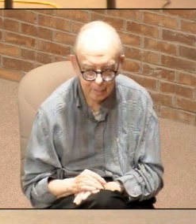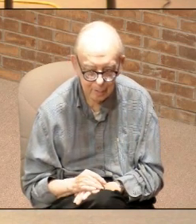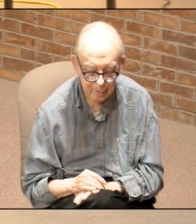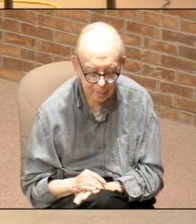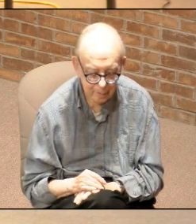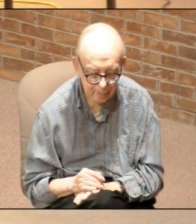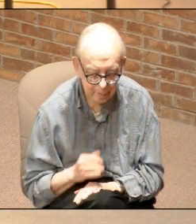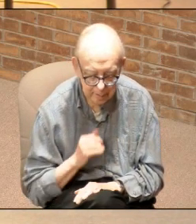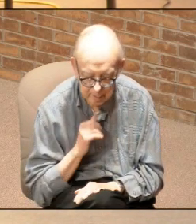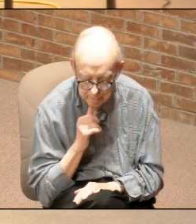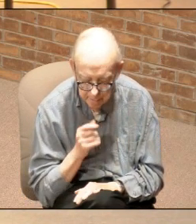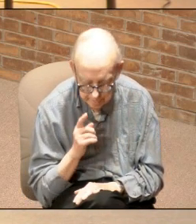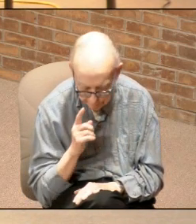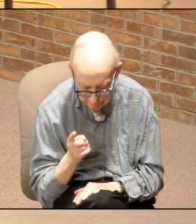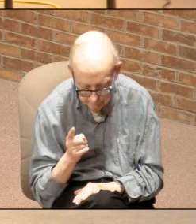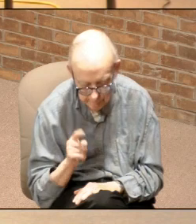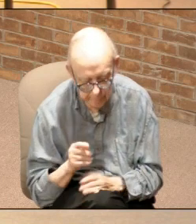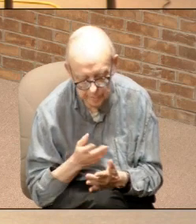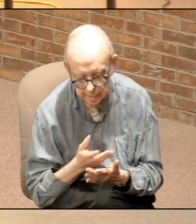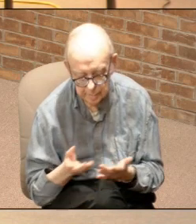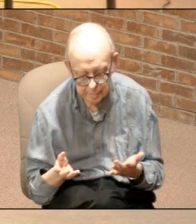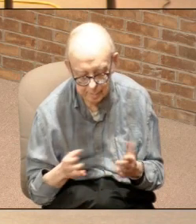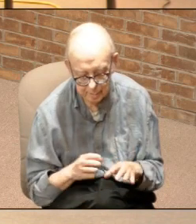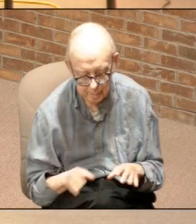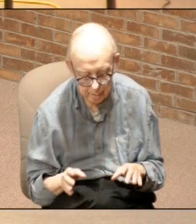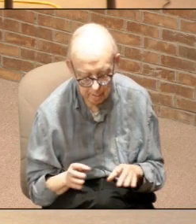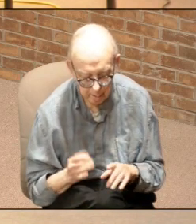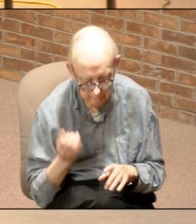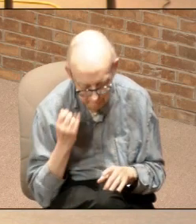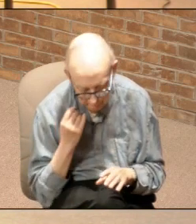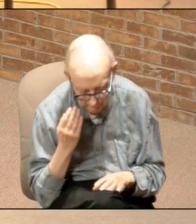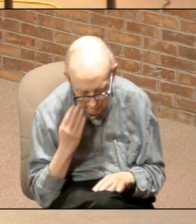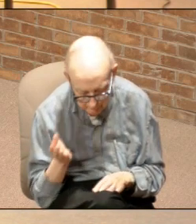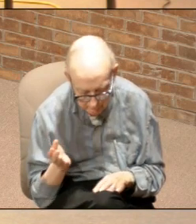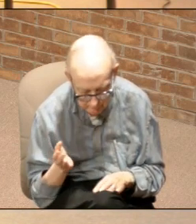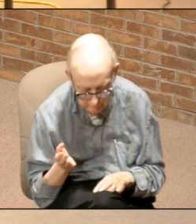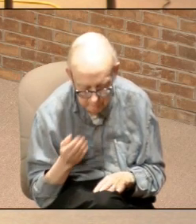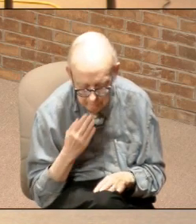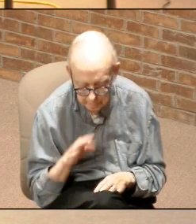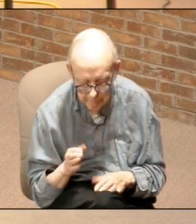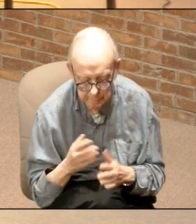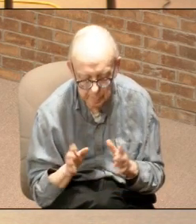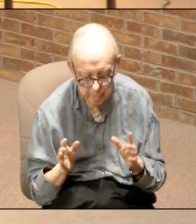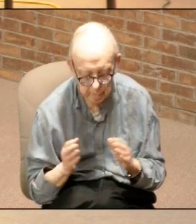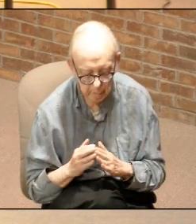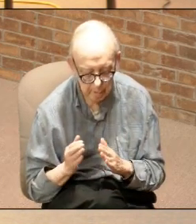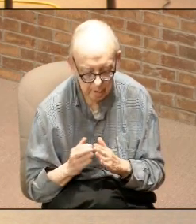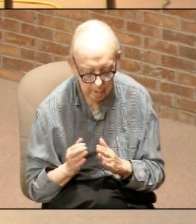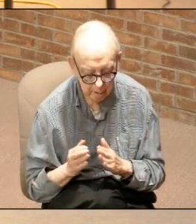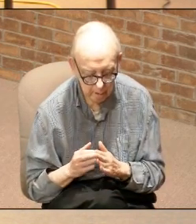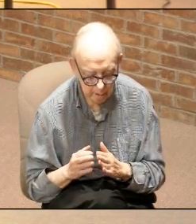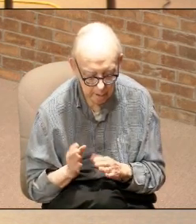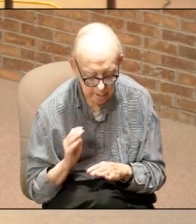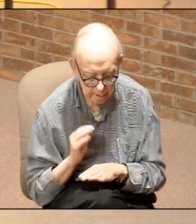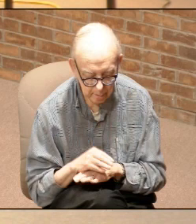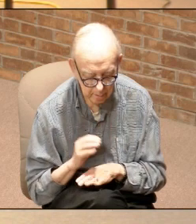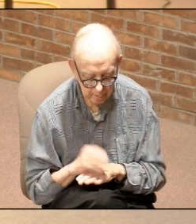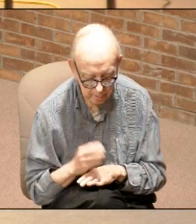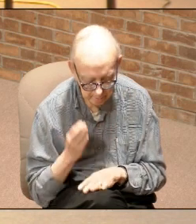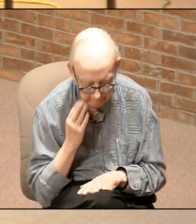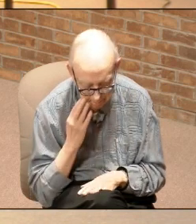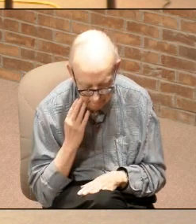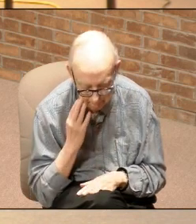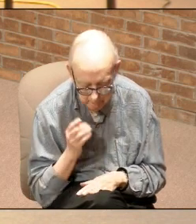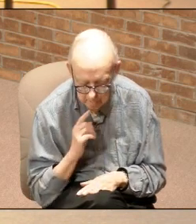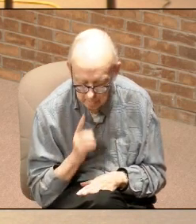not a bright thing to do but if you know that there's a bad part of town and it's midnight and you know